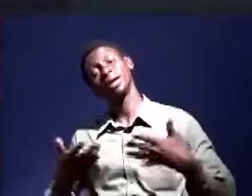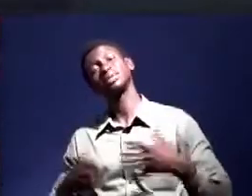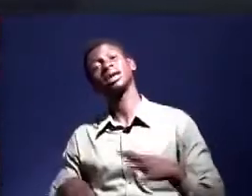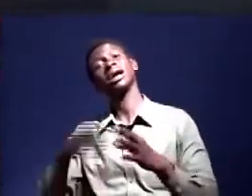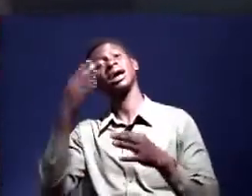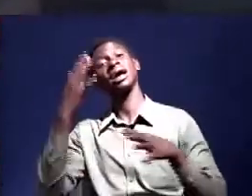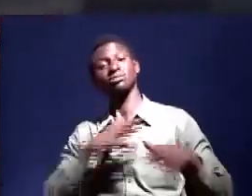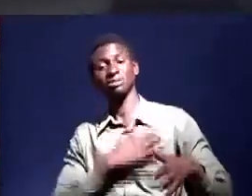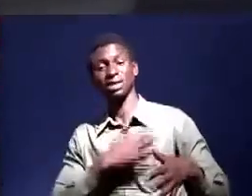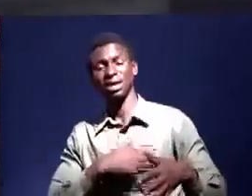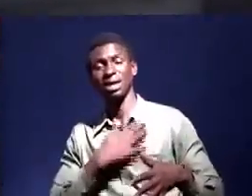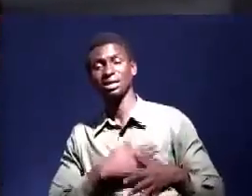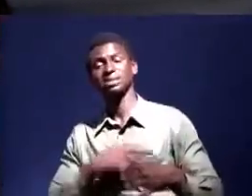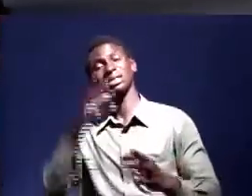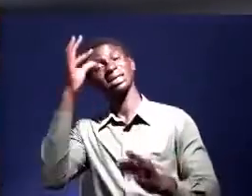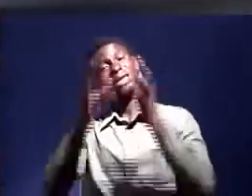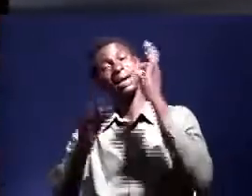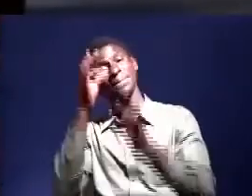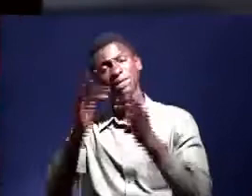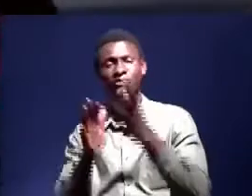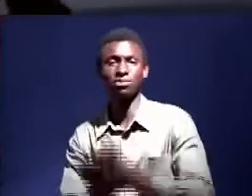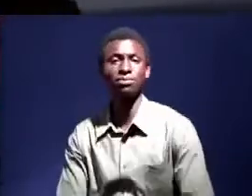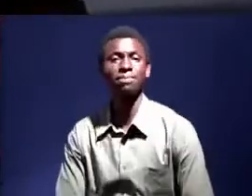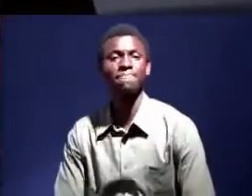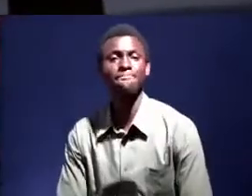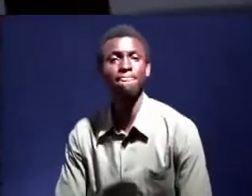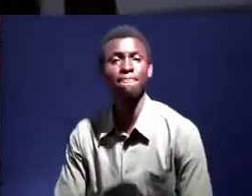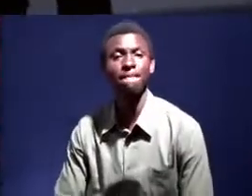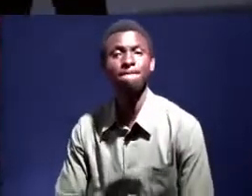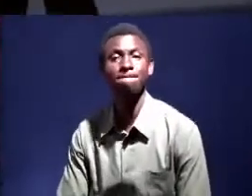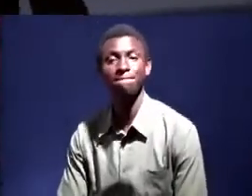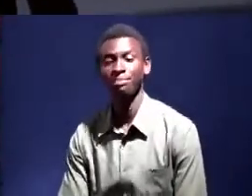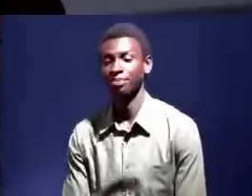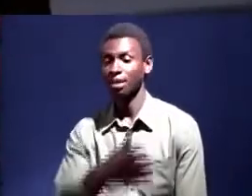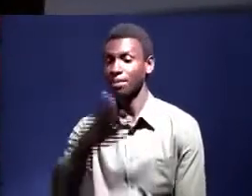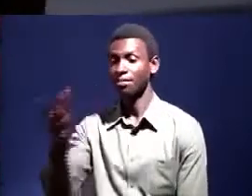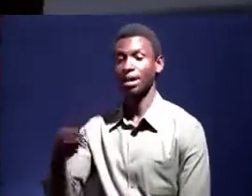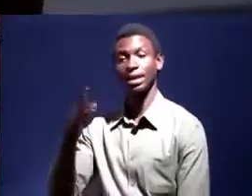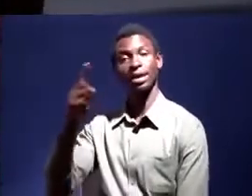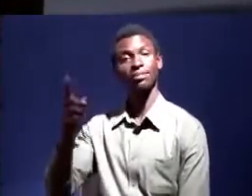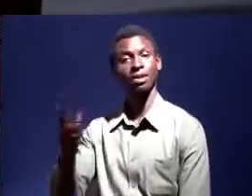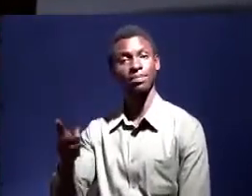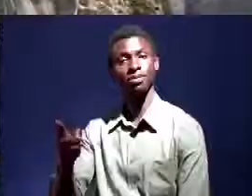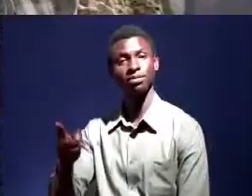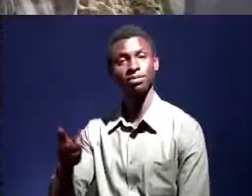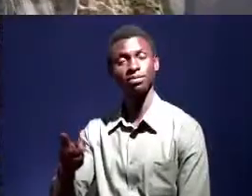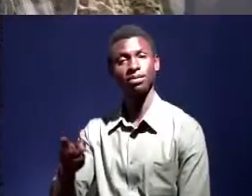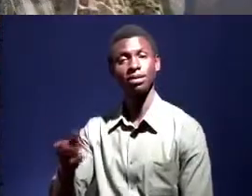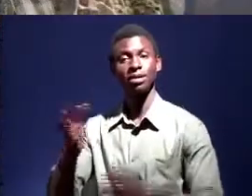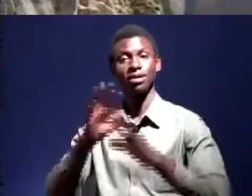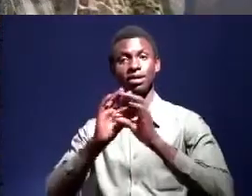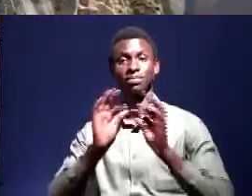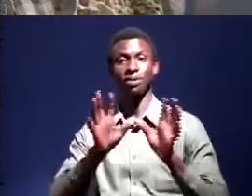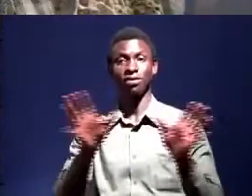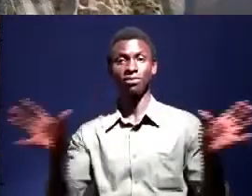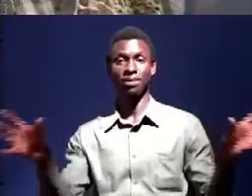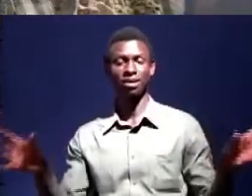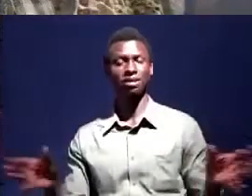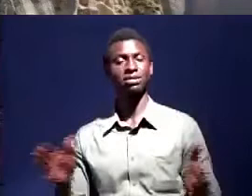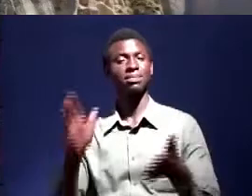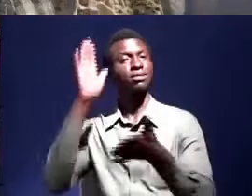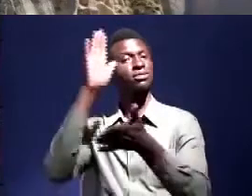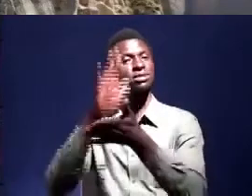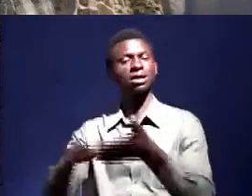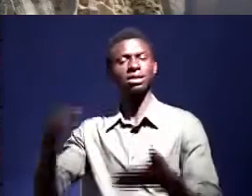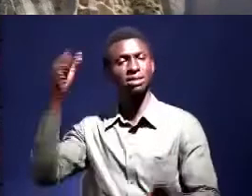One of the most famous places in the world that I've ever been. Mahali ambapo ni paku pendeza pa kushangaza kabisa katika dunia ambapo